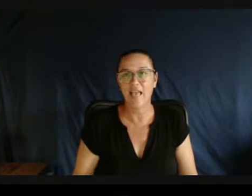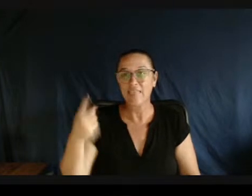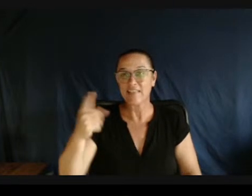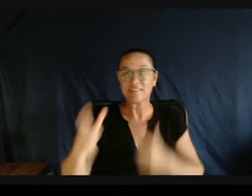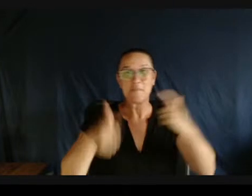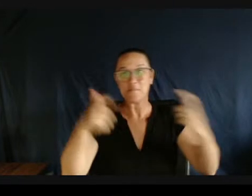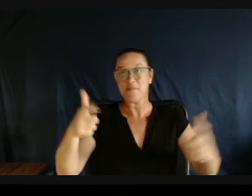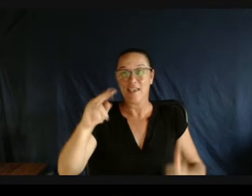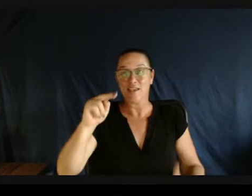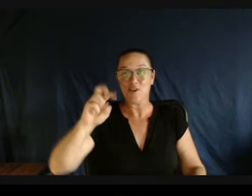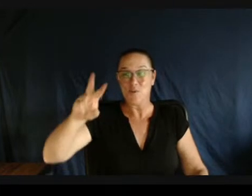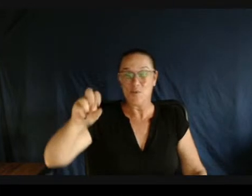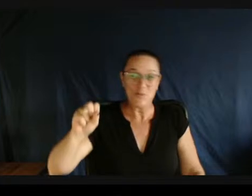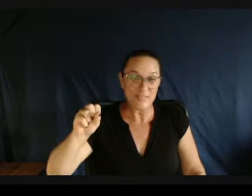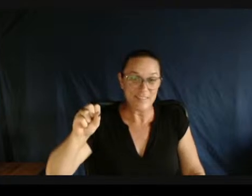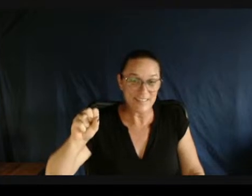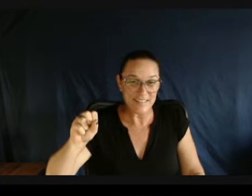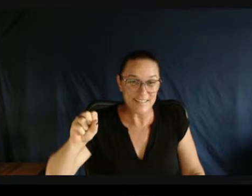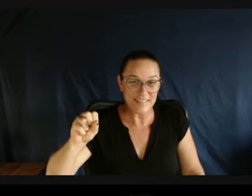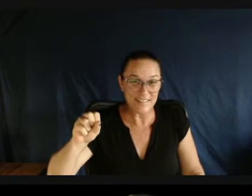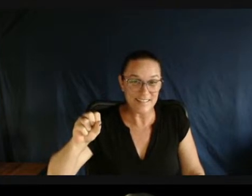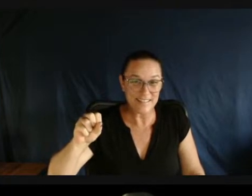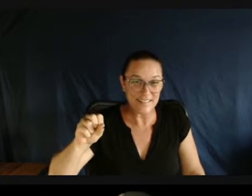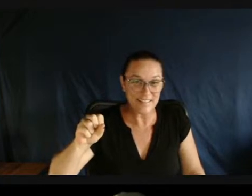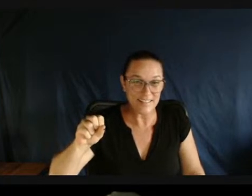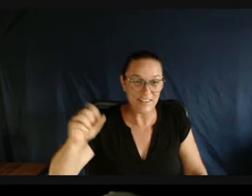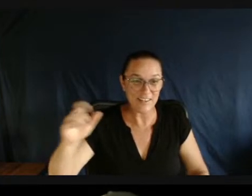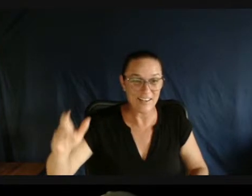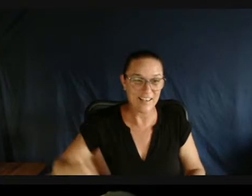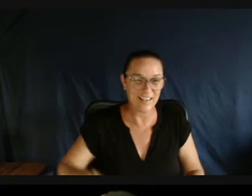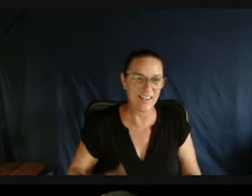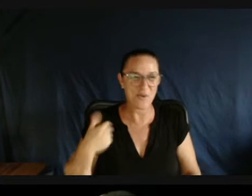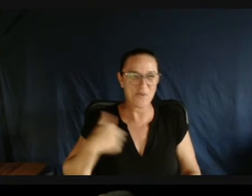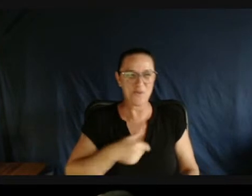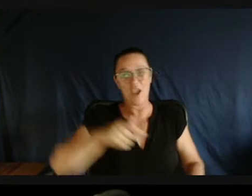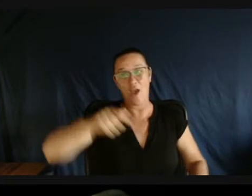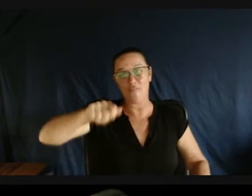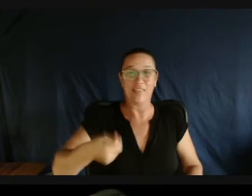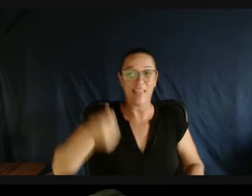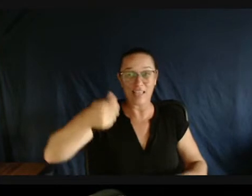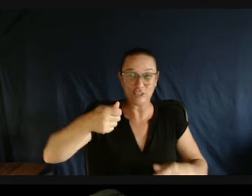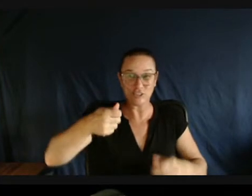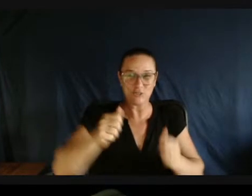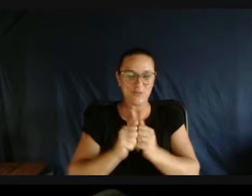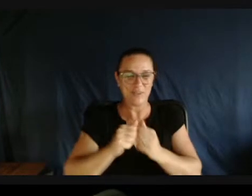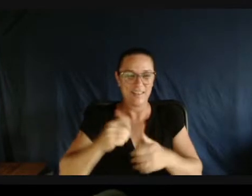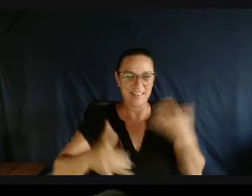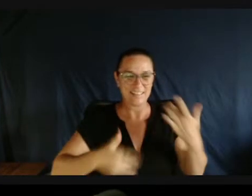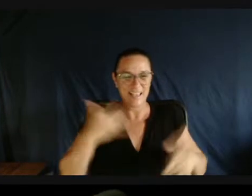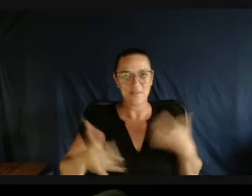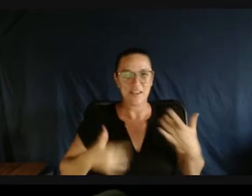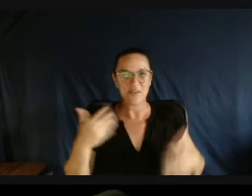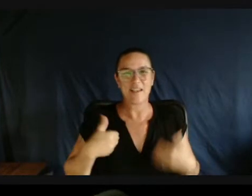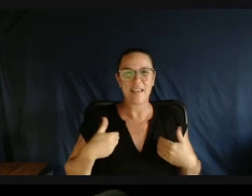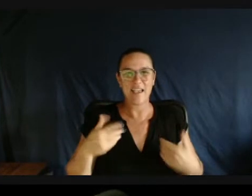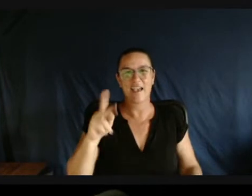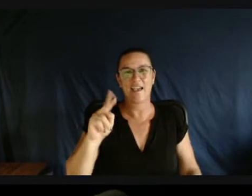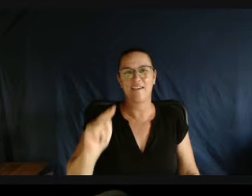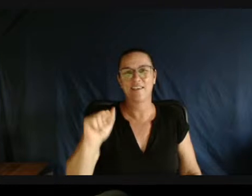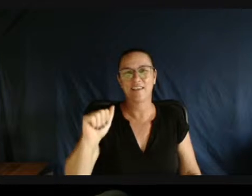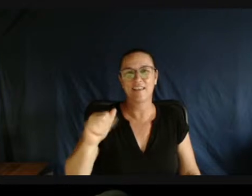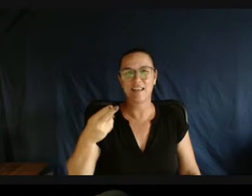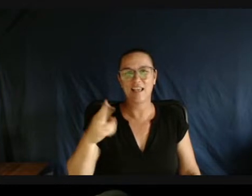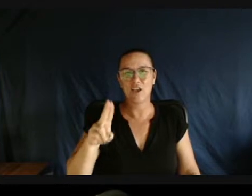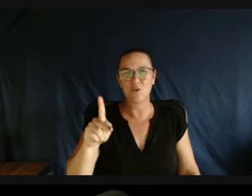news. We are flush with excitement to announce that the rehabilitation of the Nahuku Lava Tube Comfort